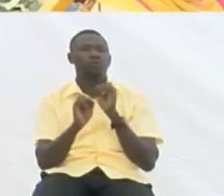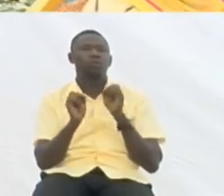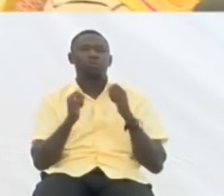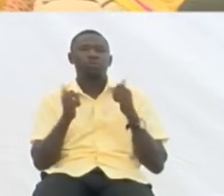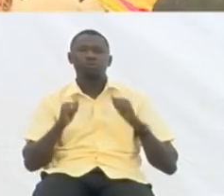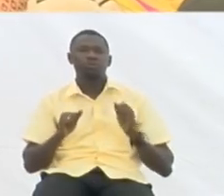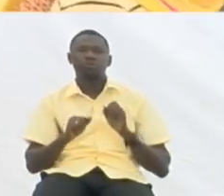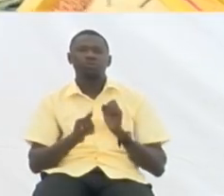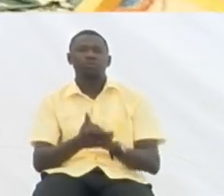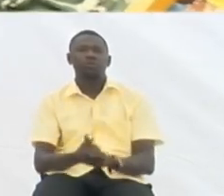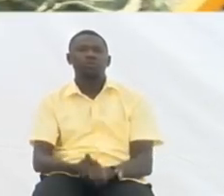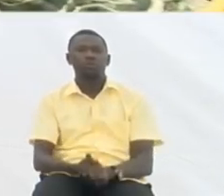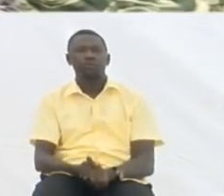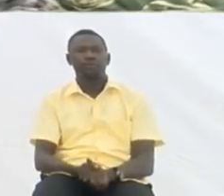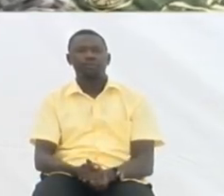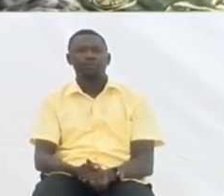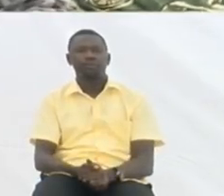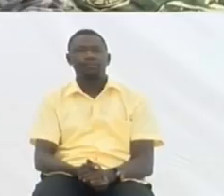happen there.